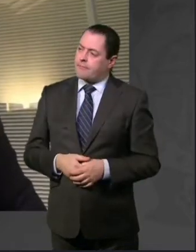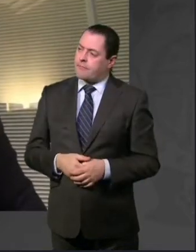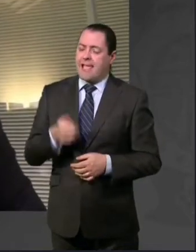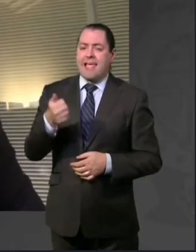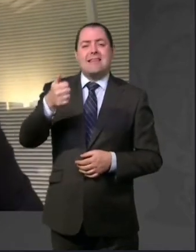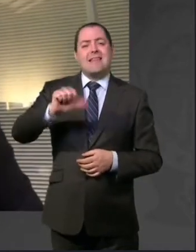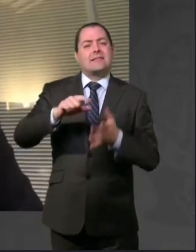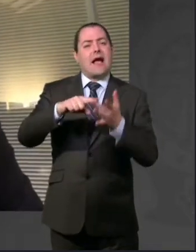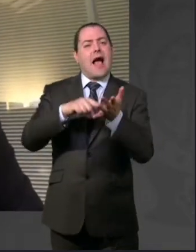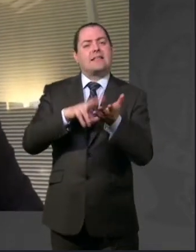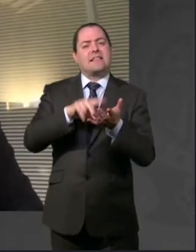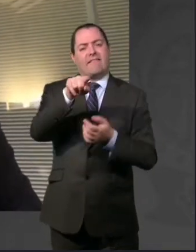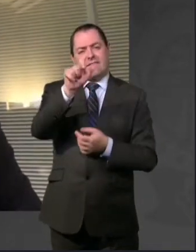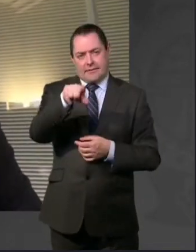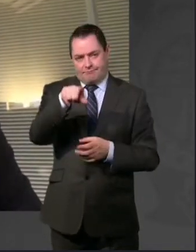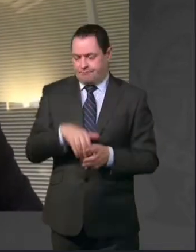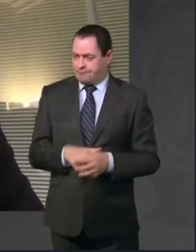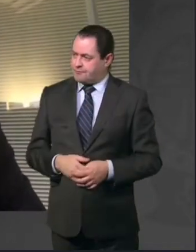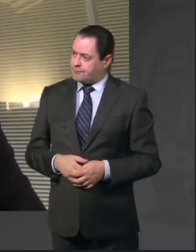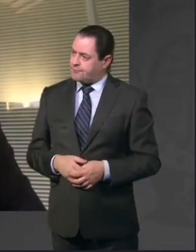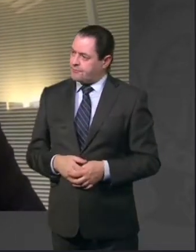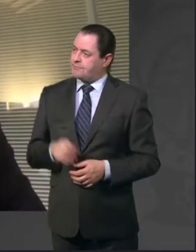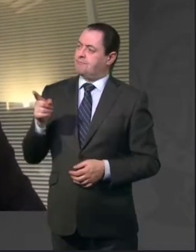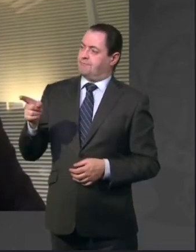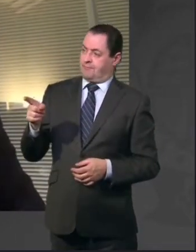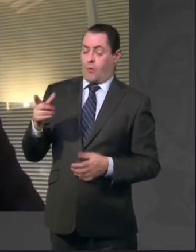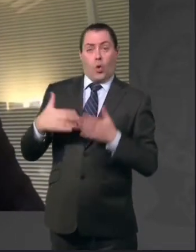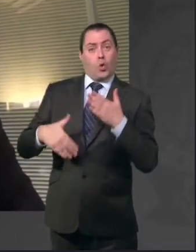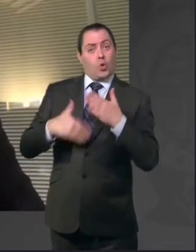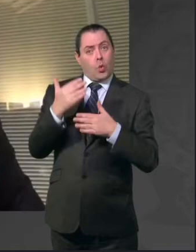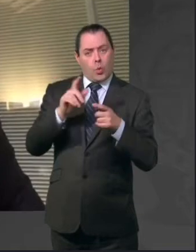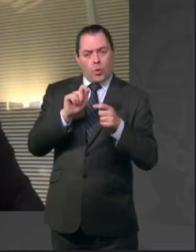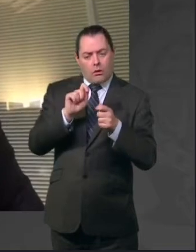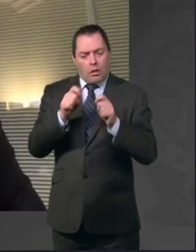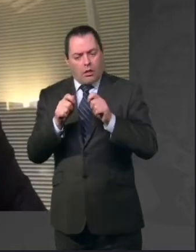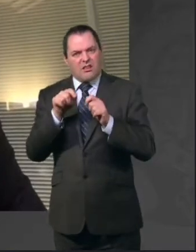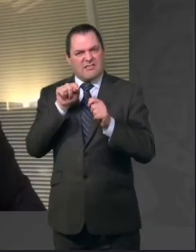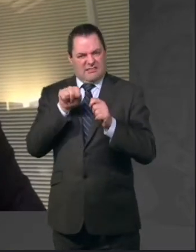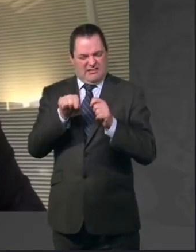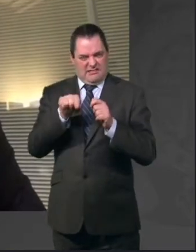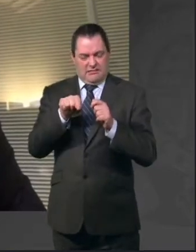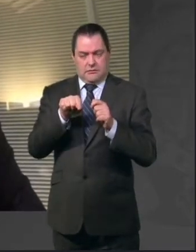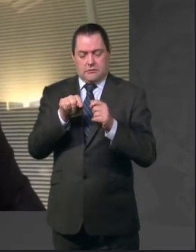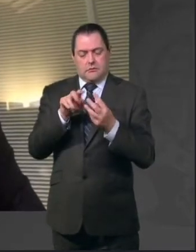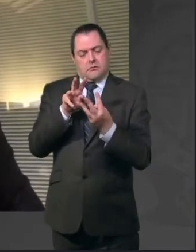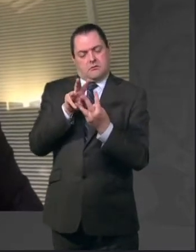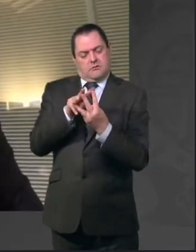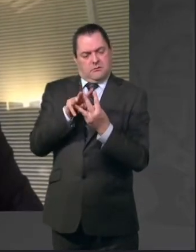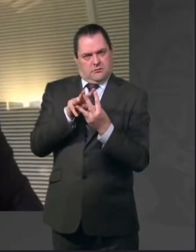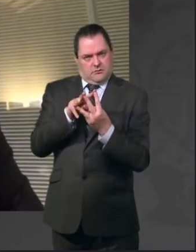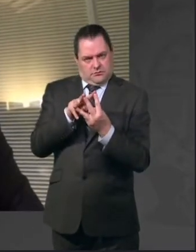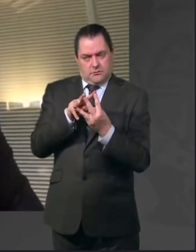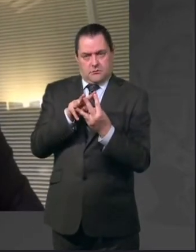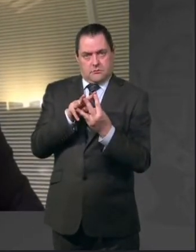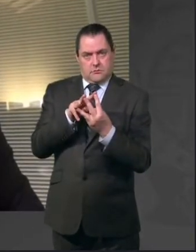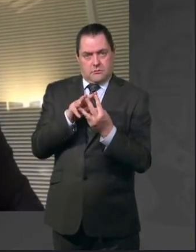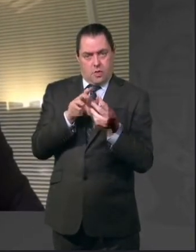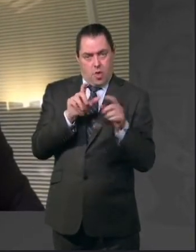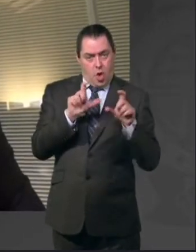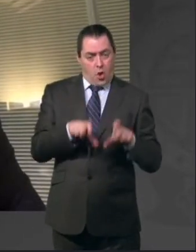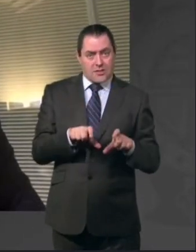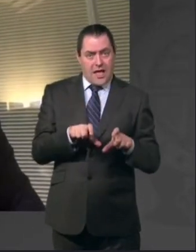what we know about this new variant, how likely is it that the current lockdown restrictions are going to last longer now, perhaps beyond the spring